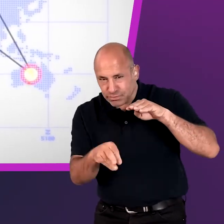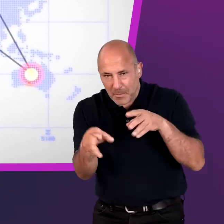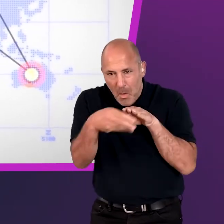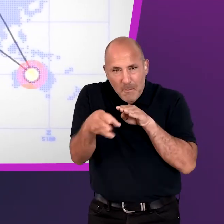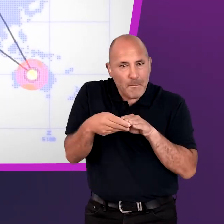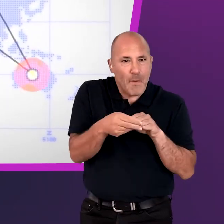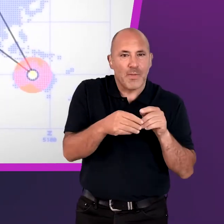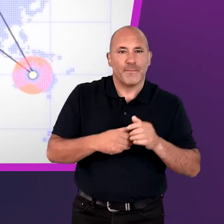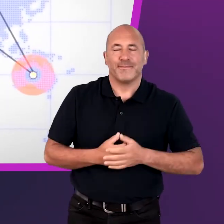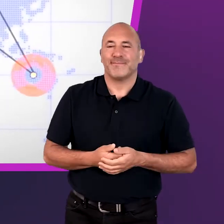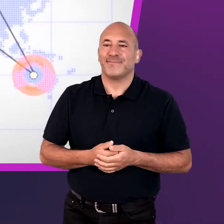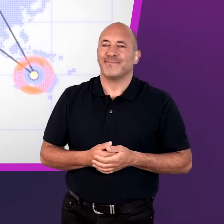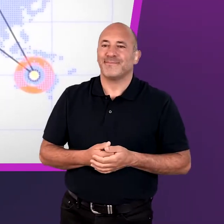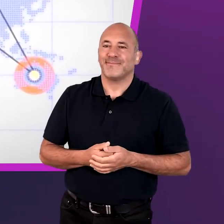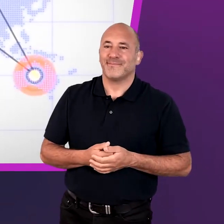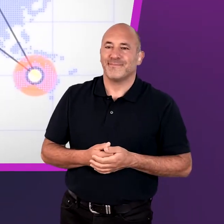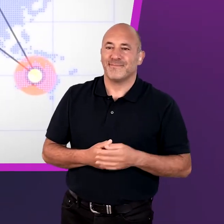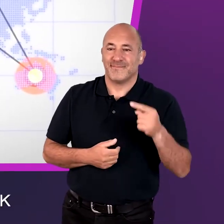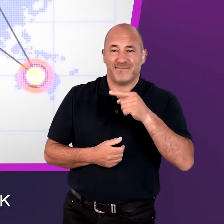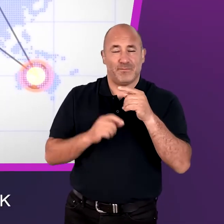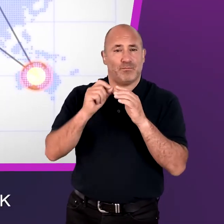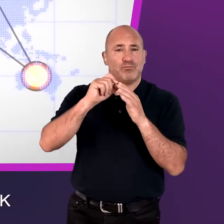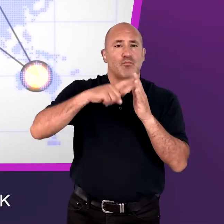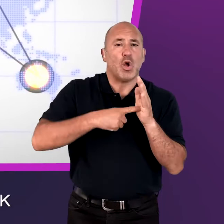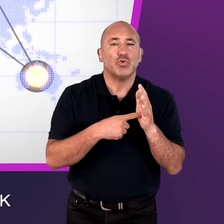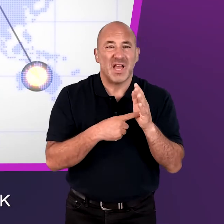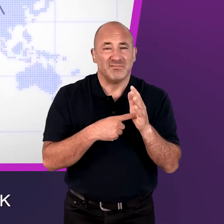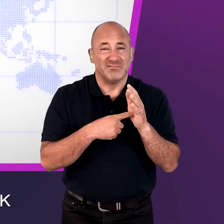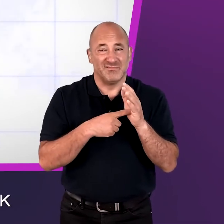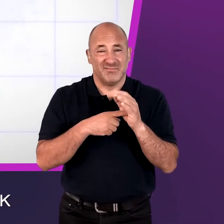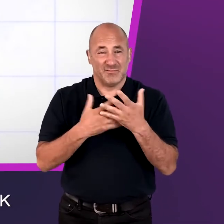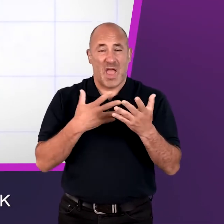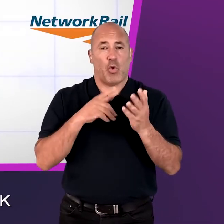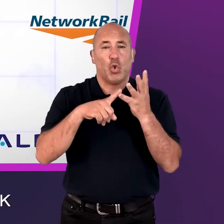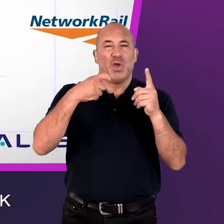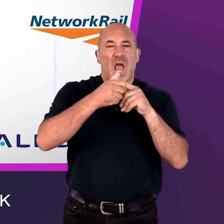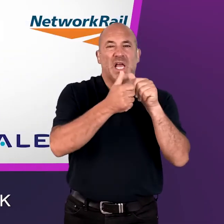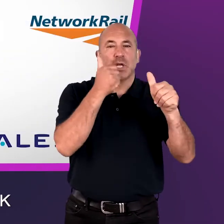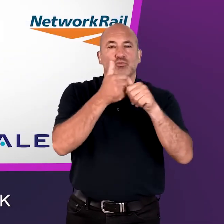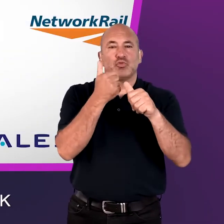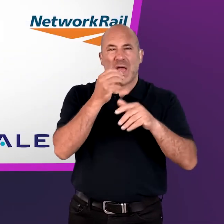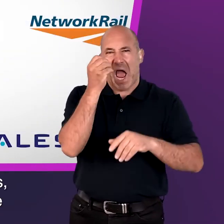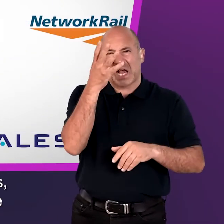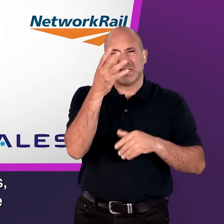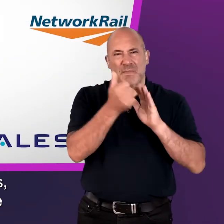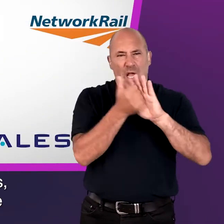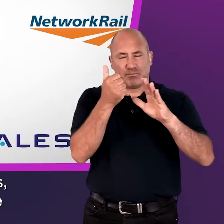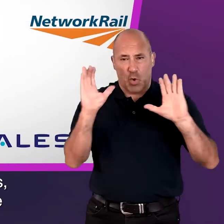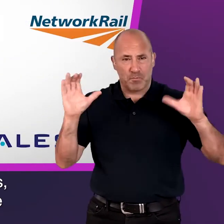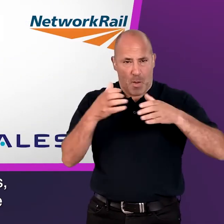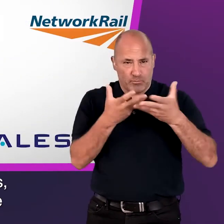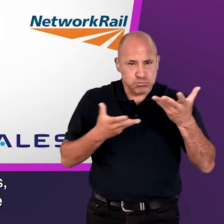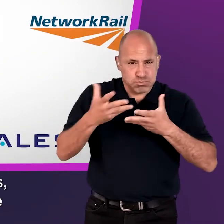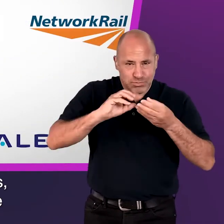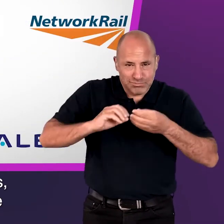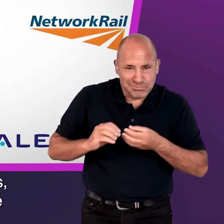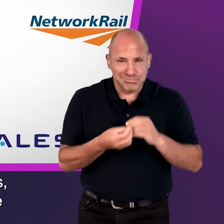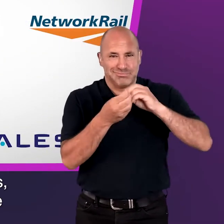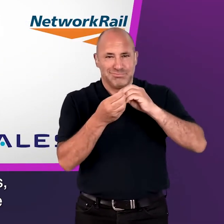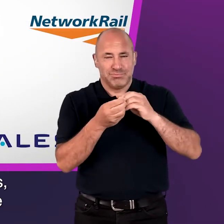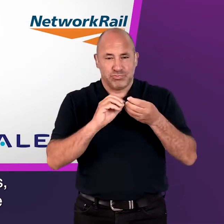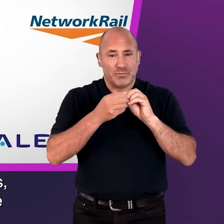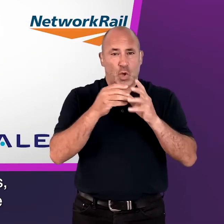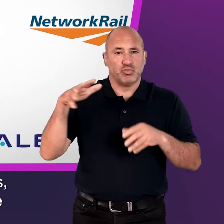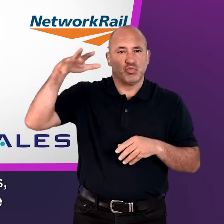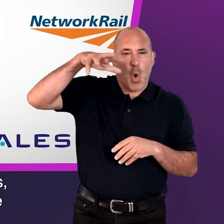such as underground mines. The Prometheus project is delivered by a consortium of UK industry and academic